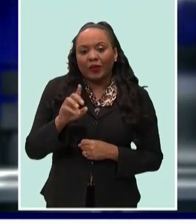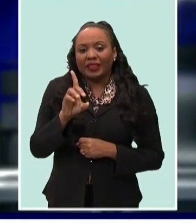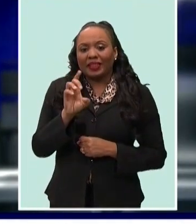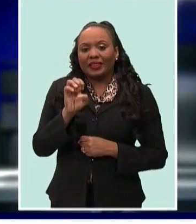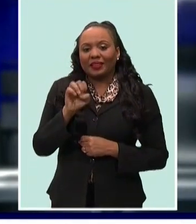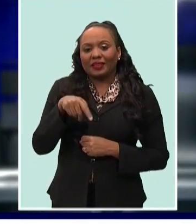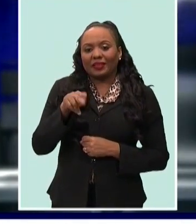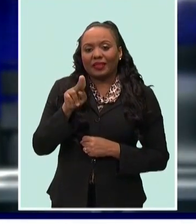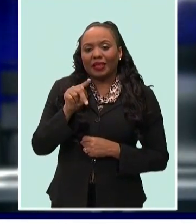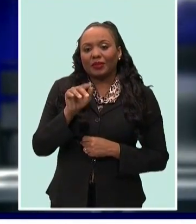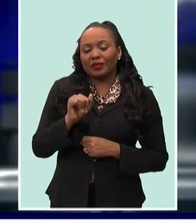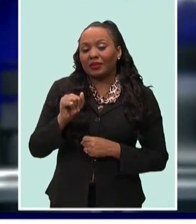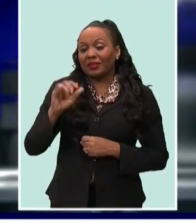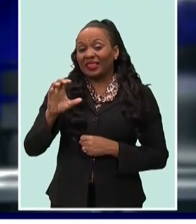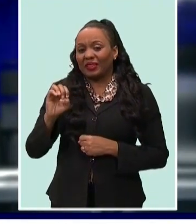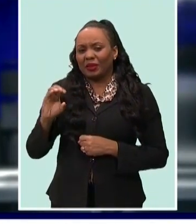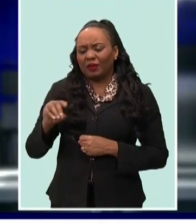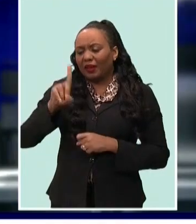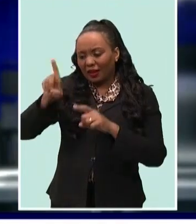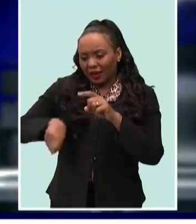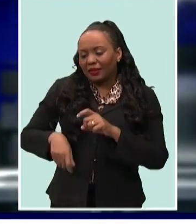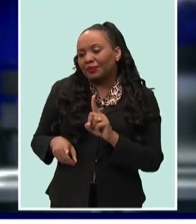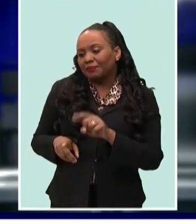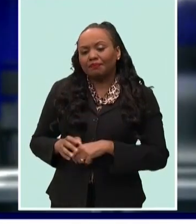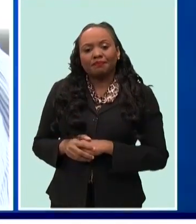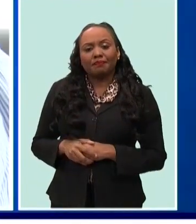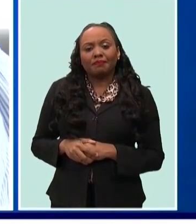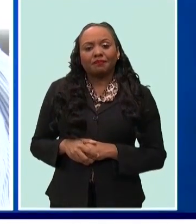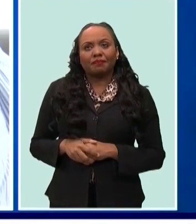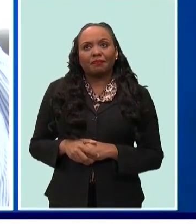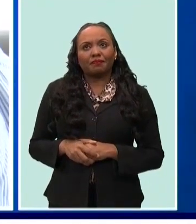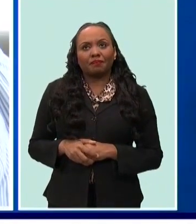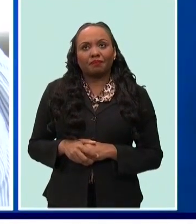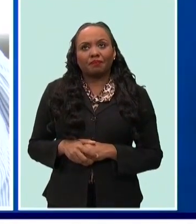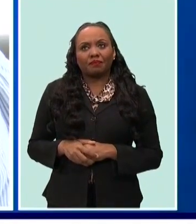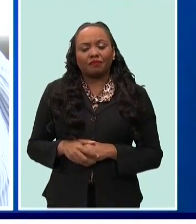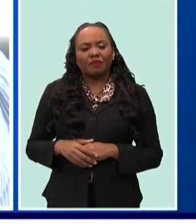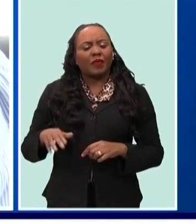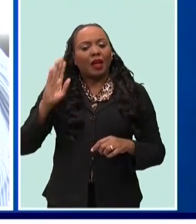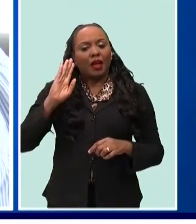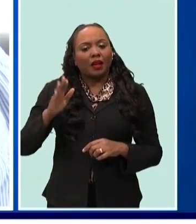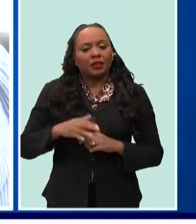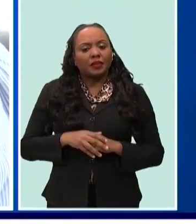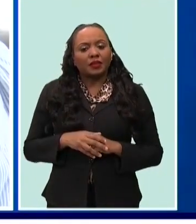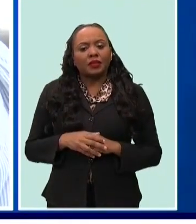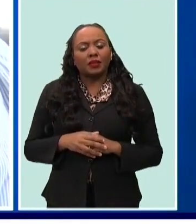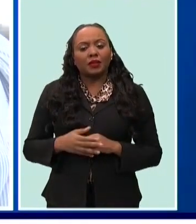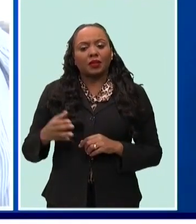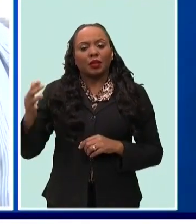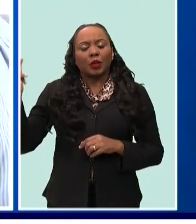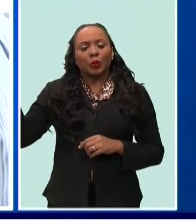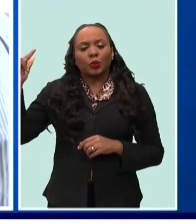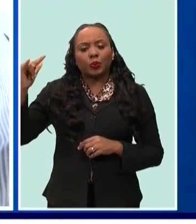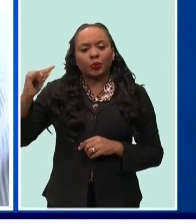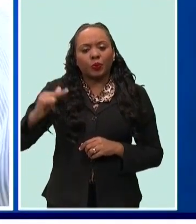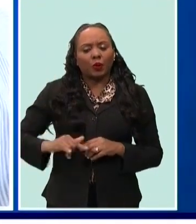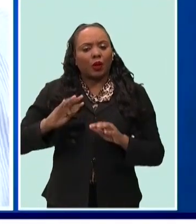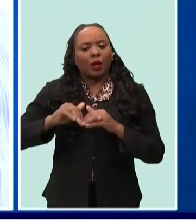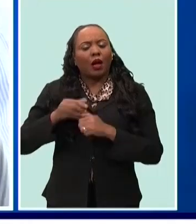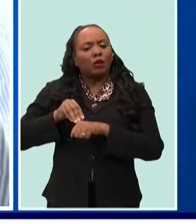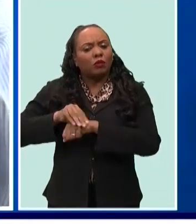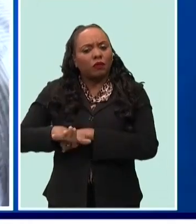and asked him just that, among other things. Okay, so Mr. Lin, with the advent of the grounded flights, how has it affected